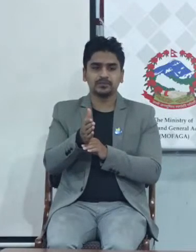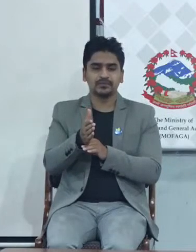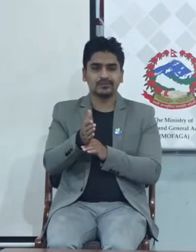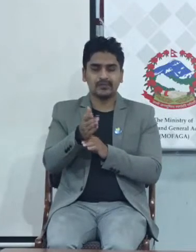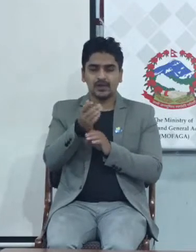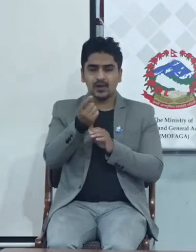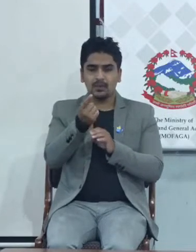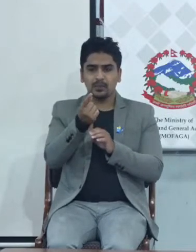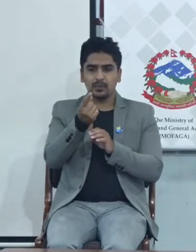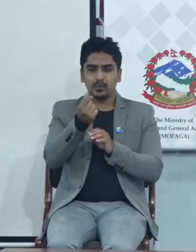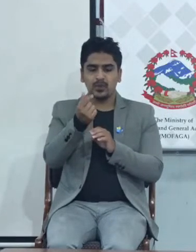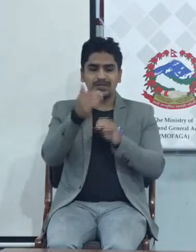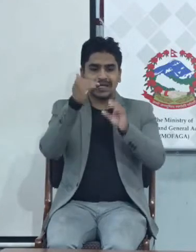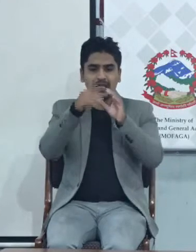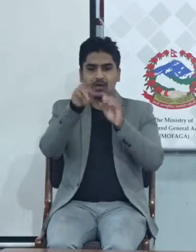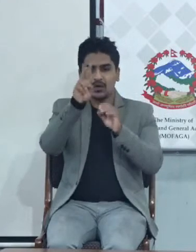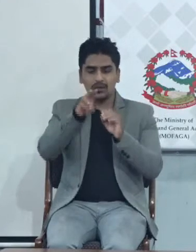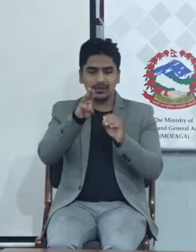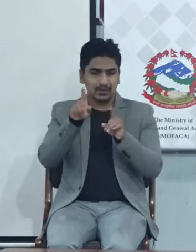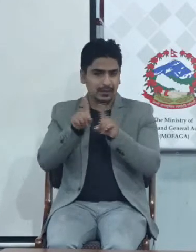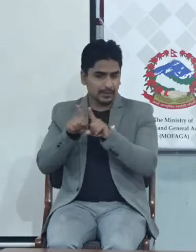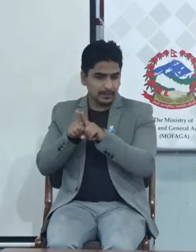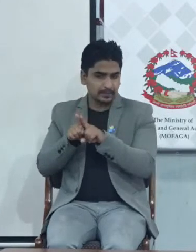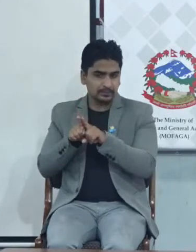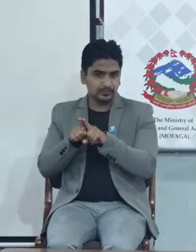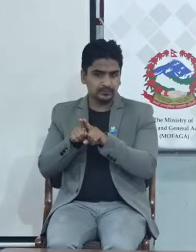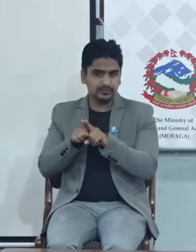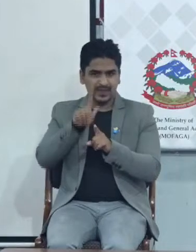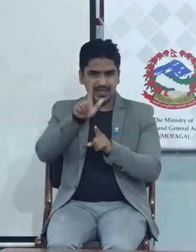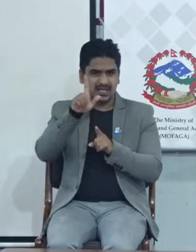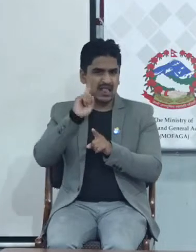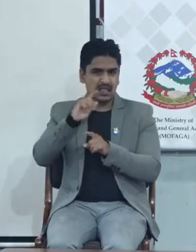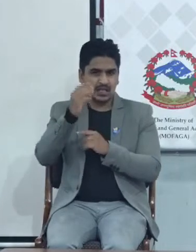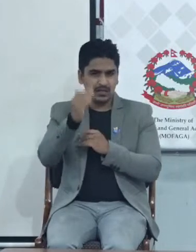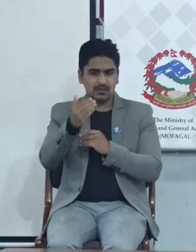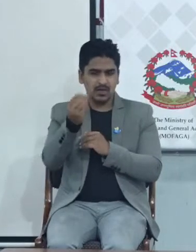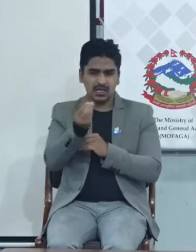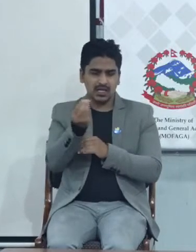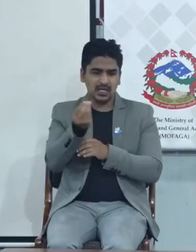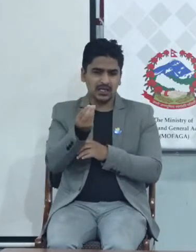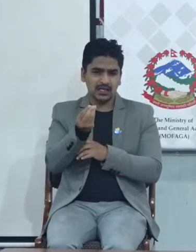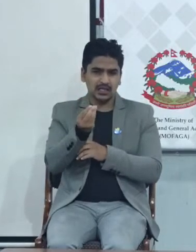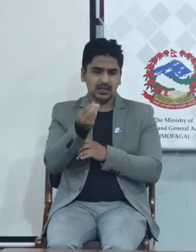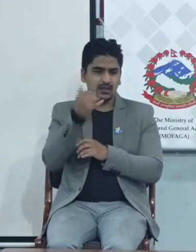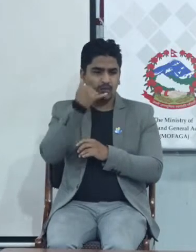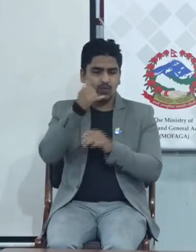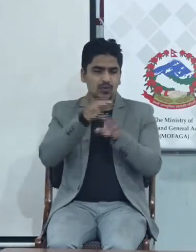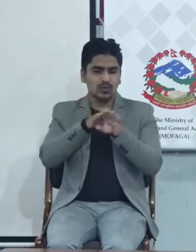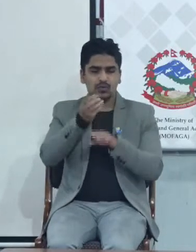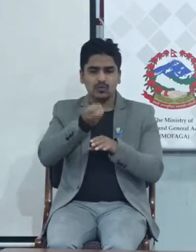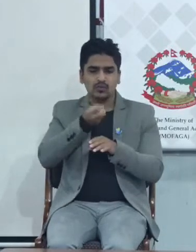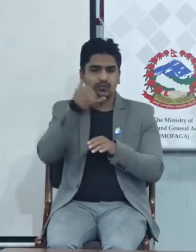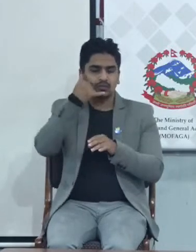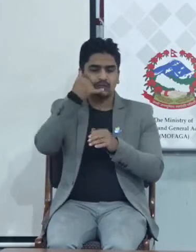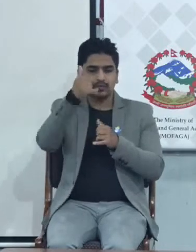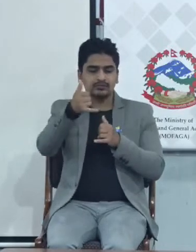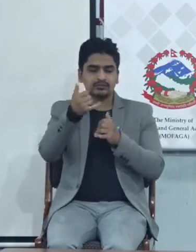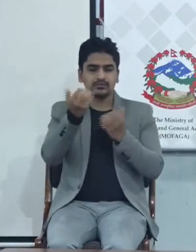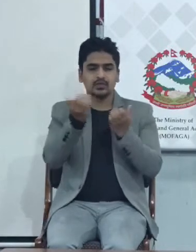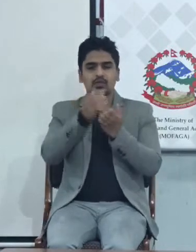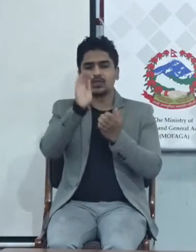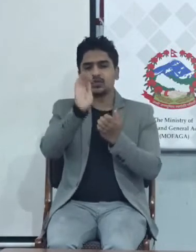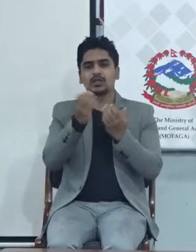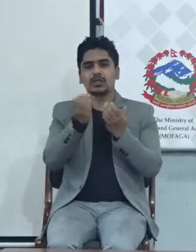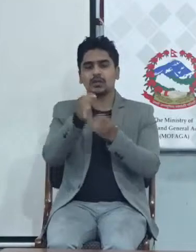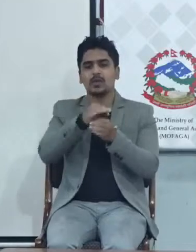and few voice calls can be done for a week. So that was also in the in